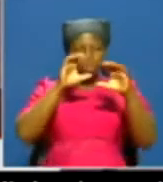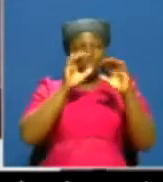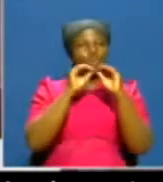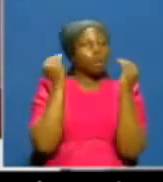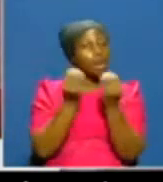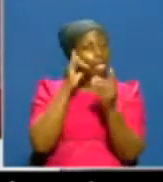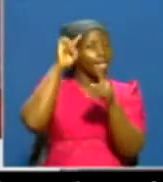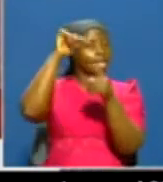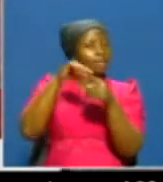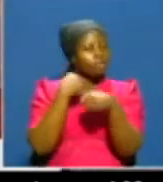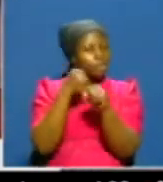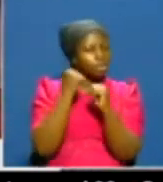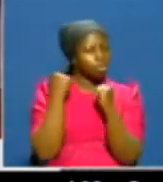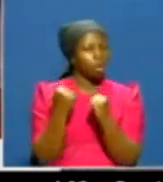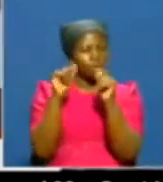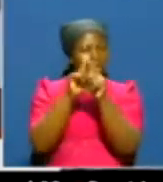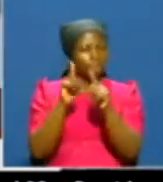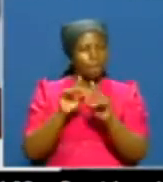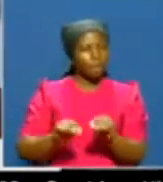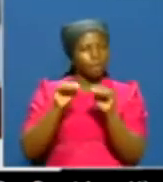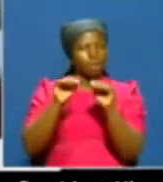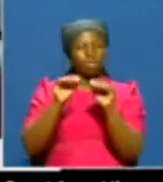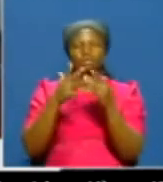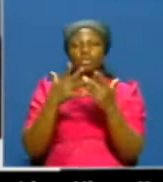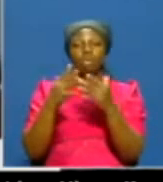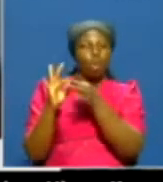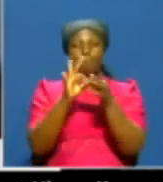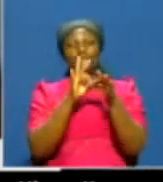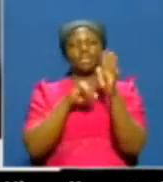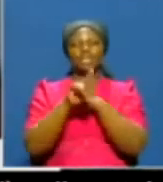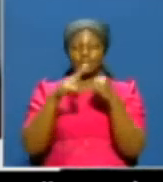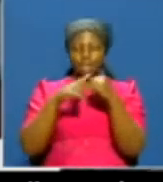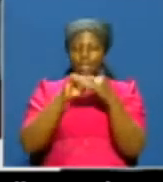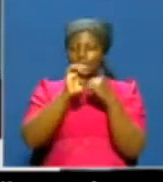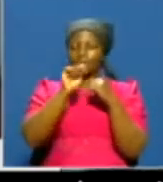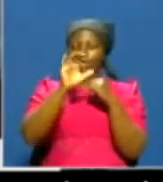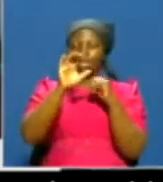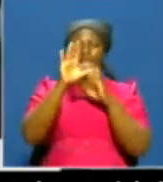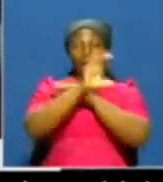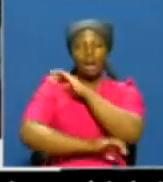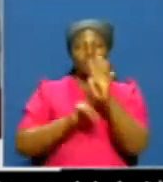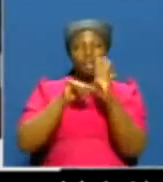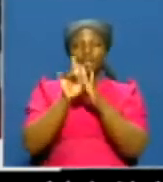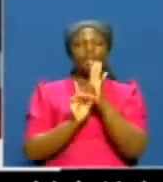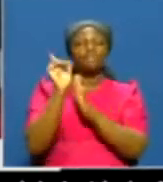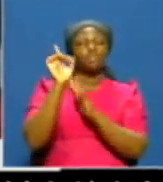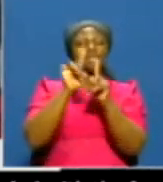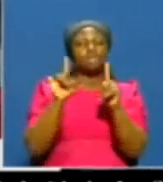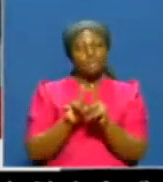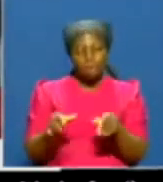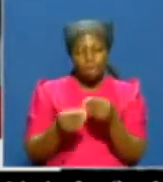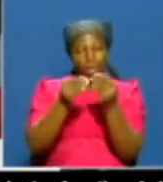seeks to strengthen and promote cooperation among the six EAC countries in the development and provision of